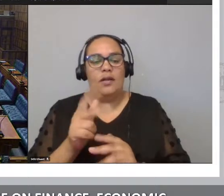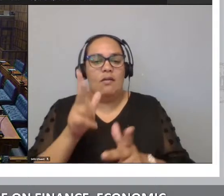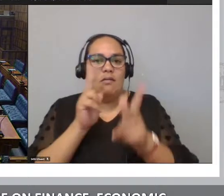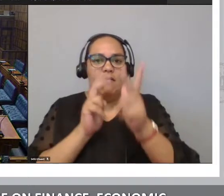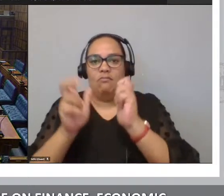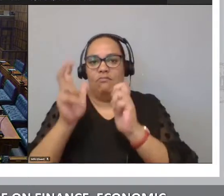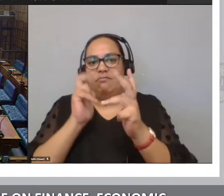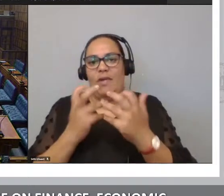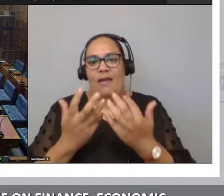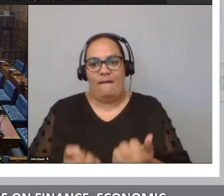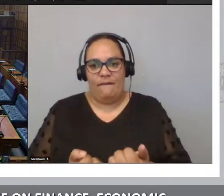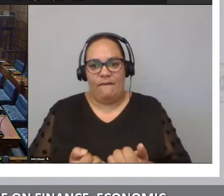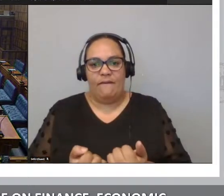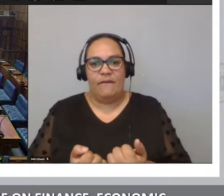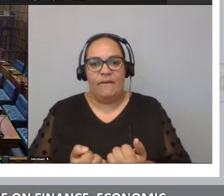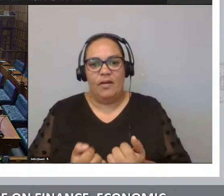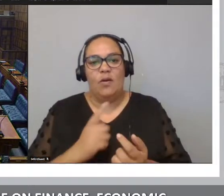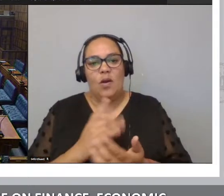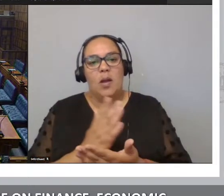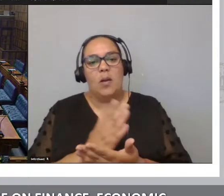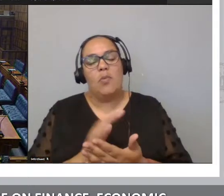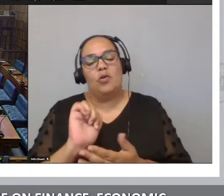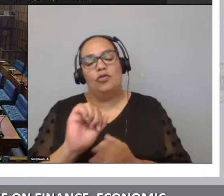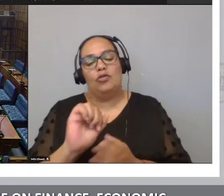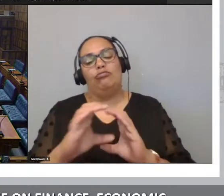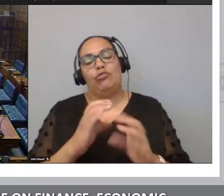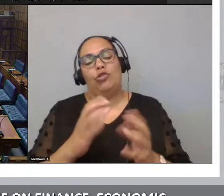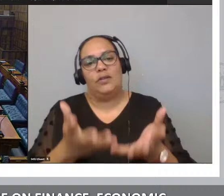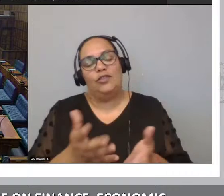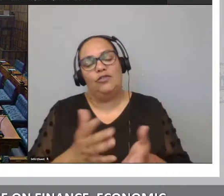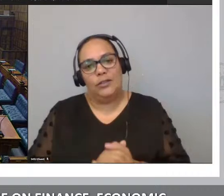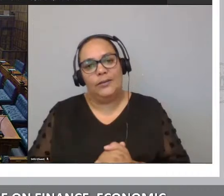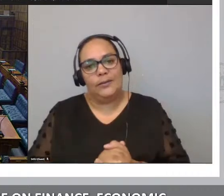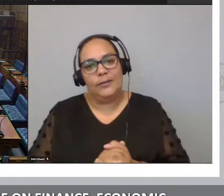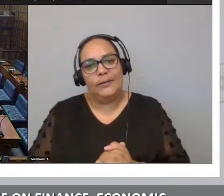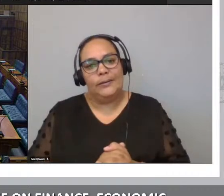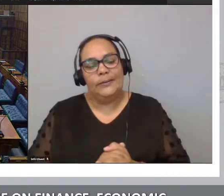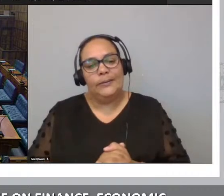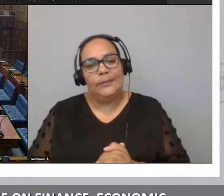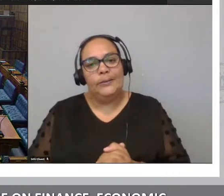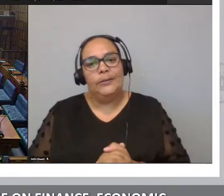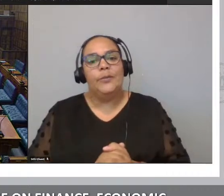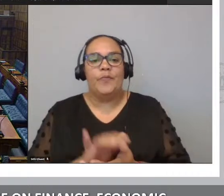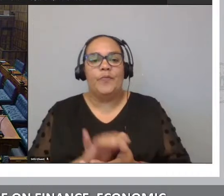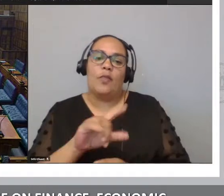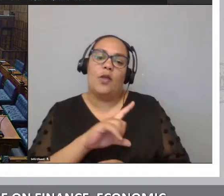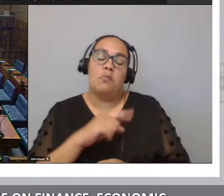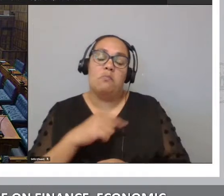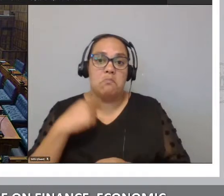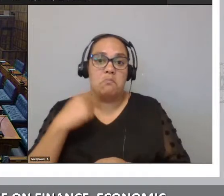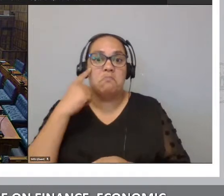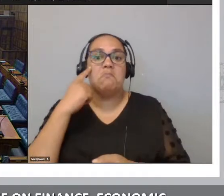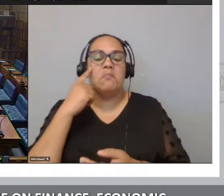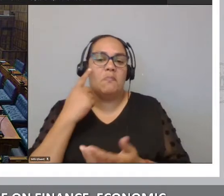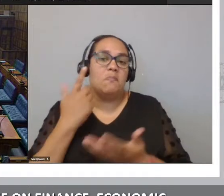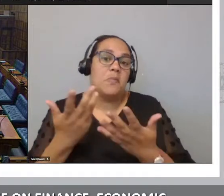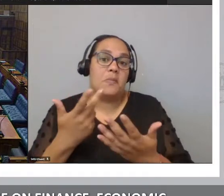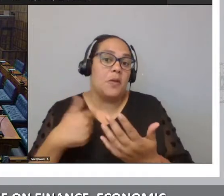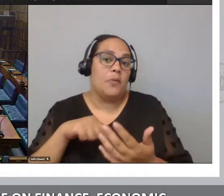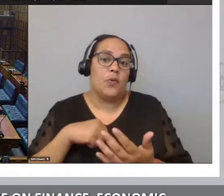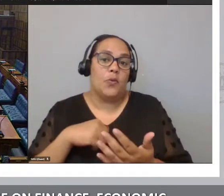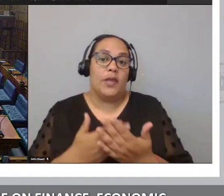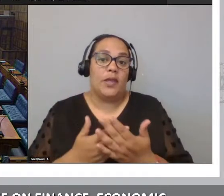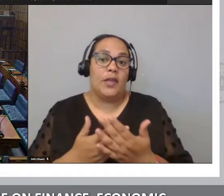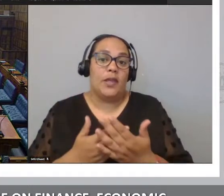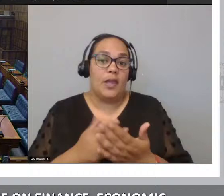heard uh as as part of this conversation and uh and therefore I think if we could just perhaps write